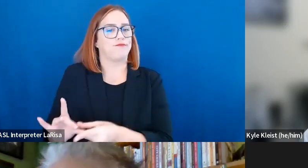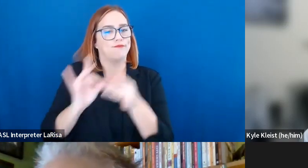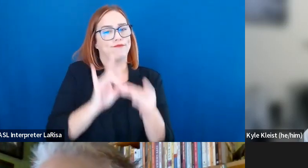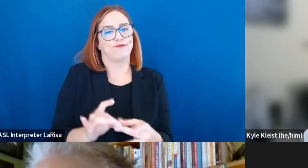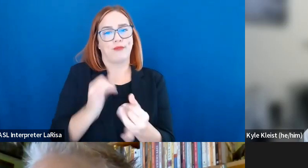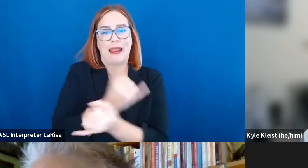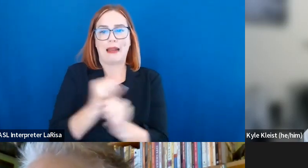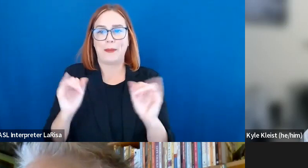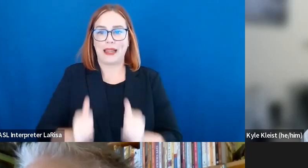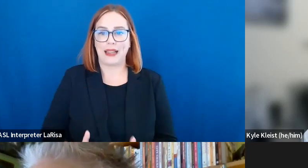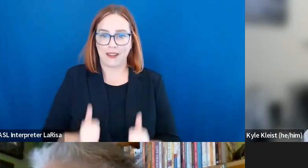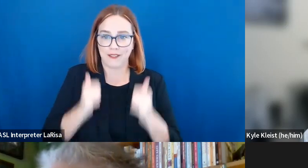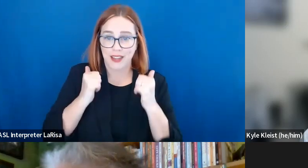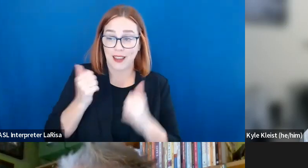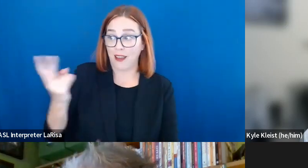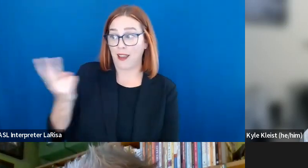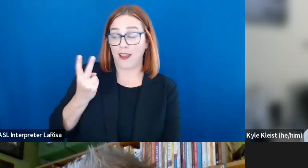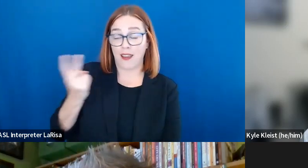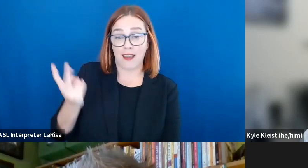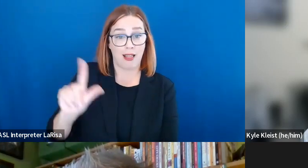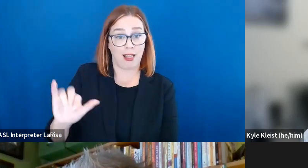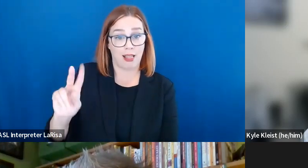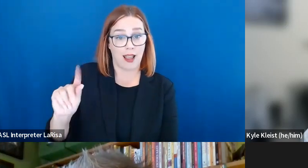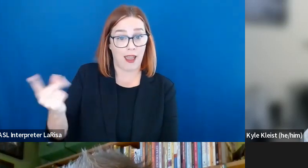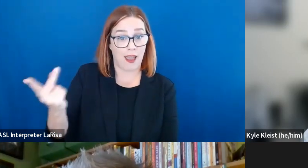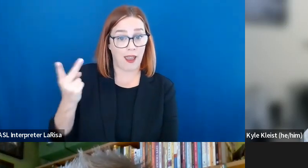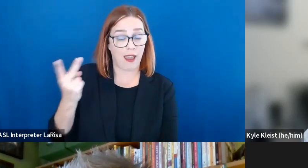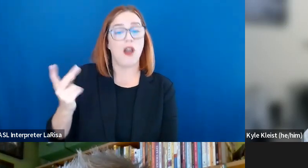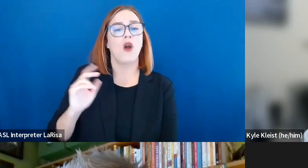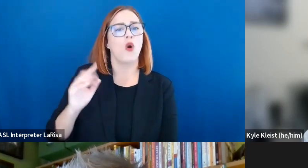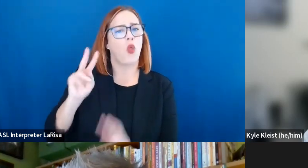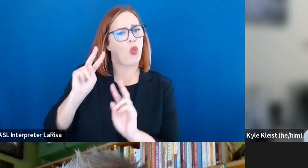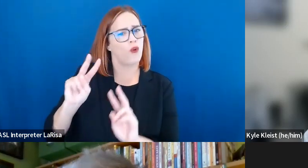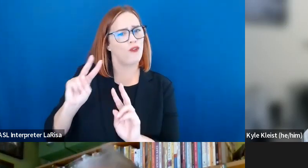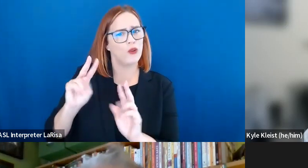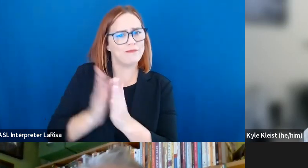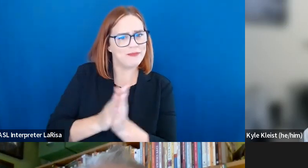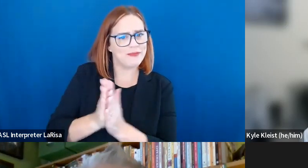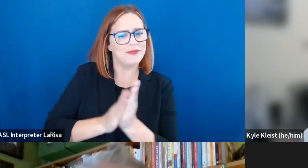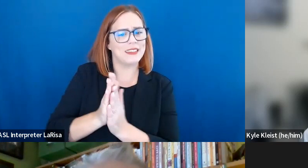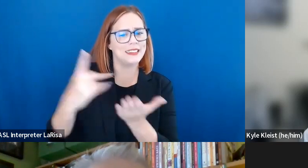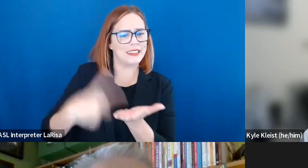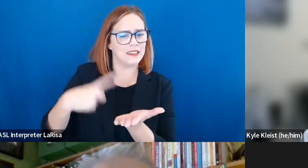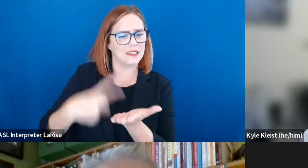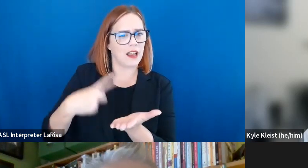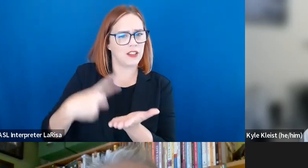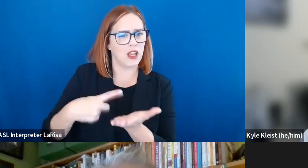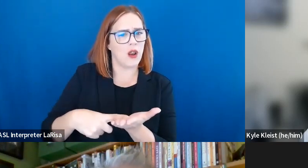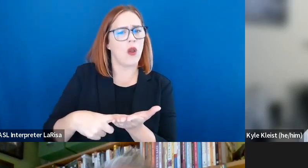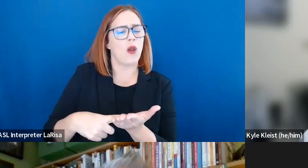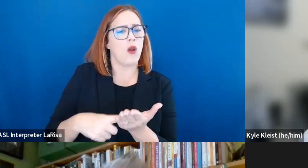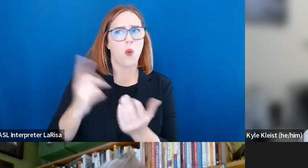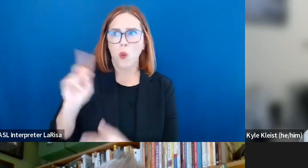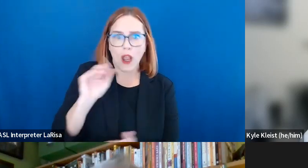a really great discussion today, talking about what different centers are doing for peer support, why it's important, and